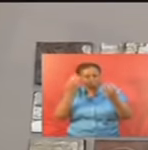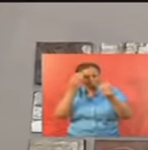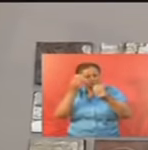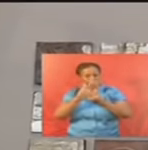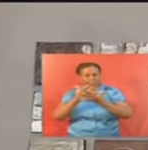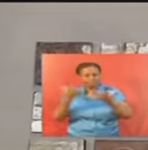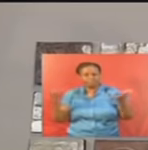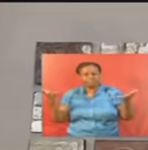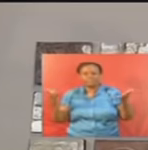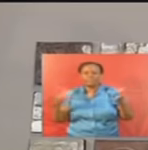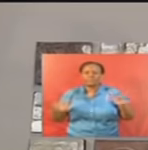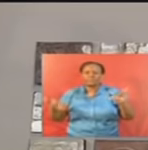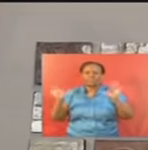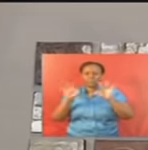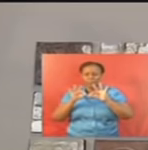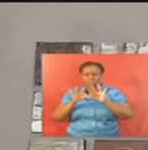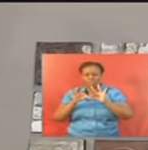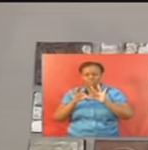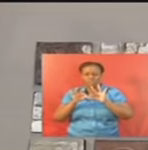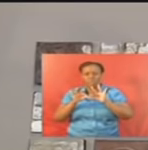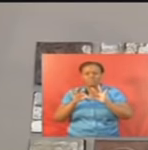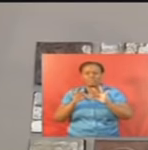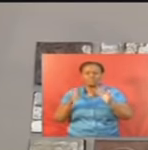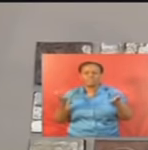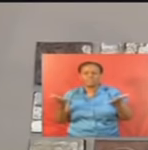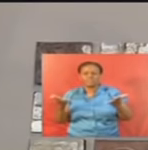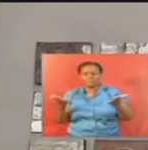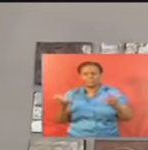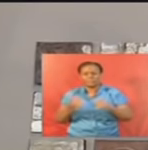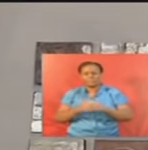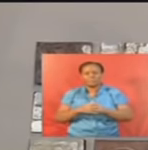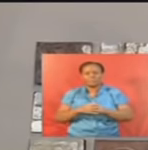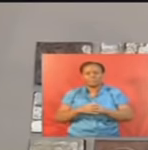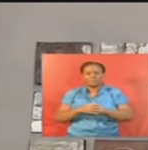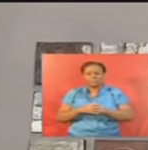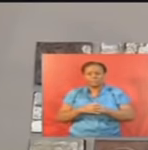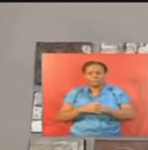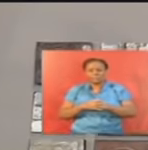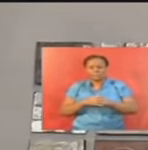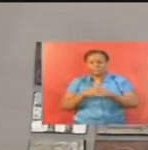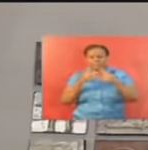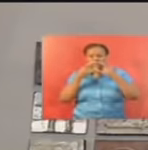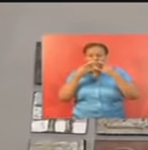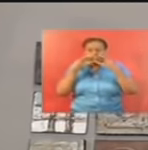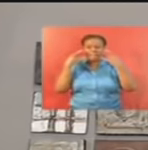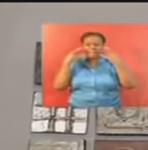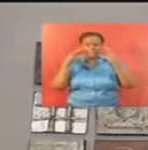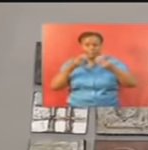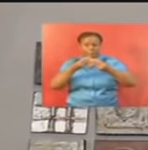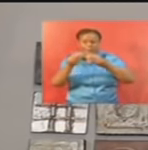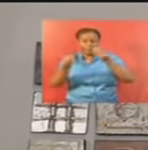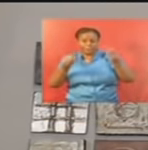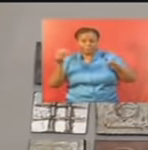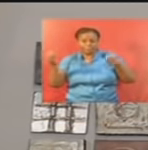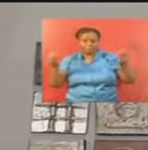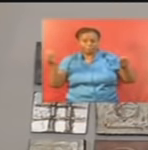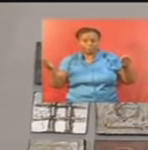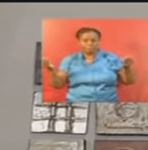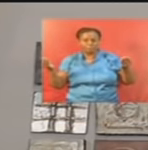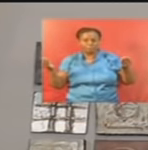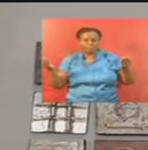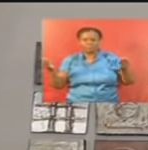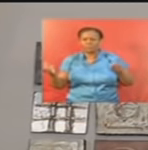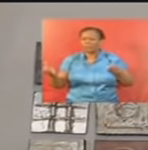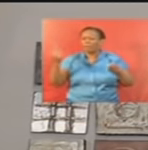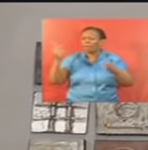point regarding the geographic distribution is a point that answers some of the questions about why we don't specifically say